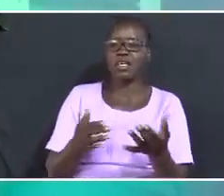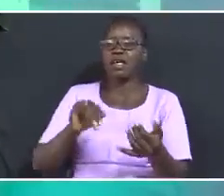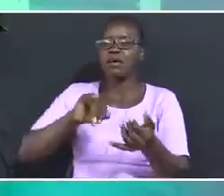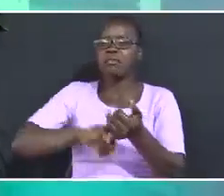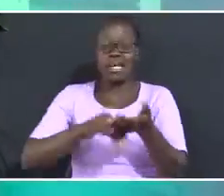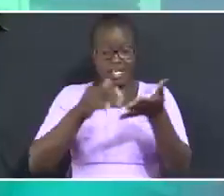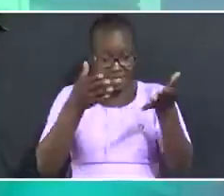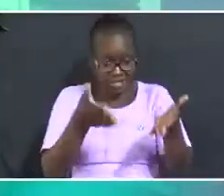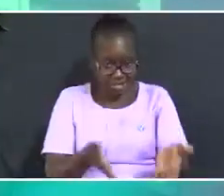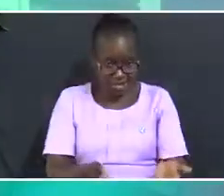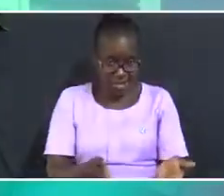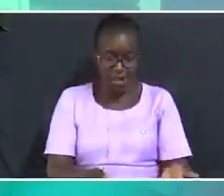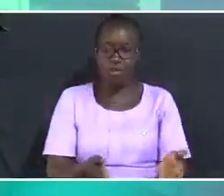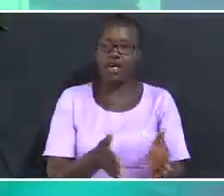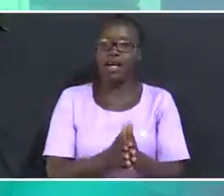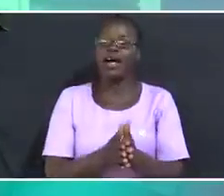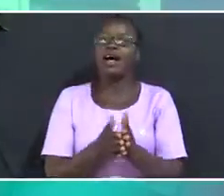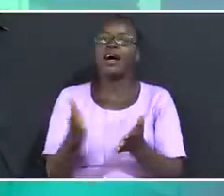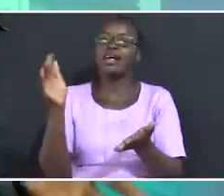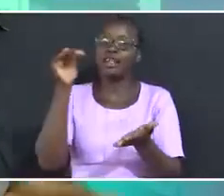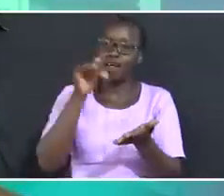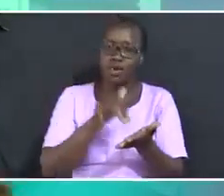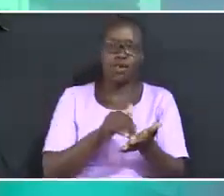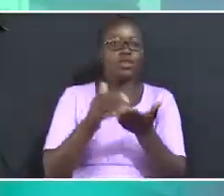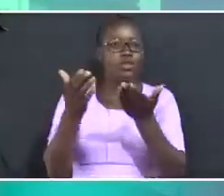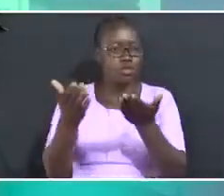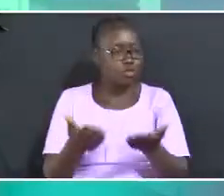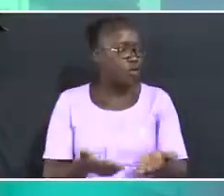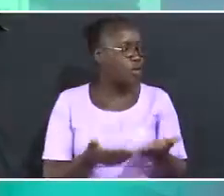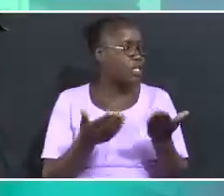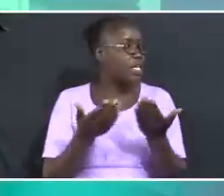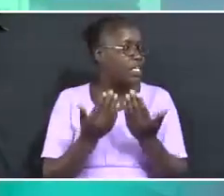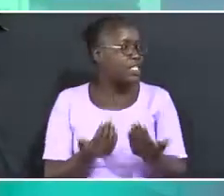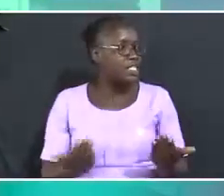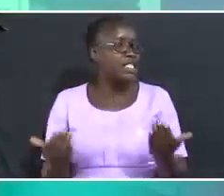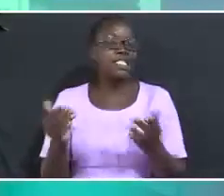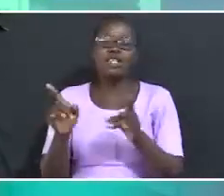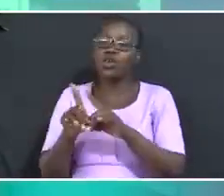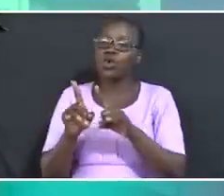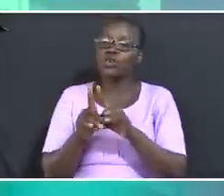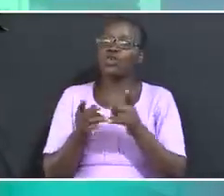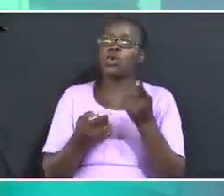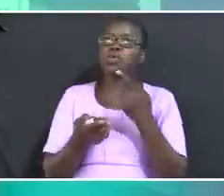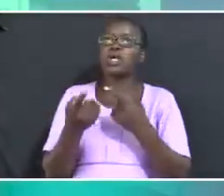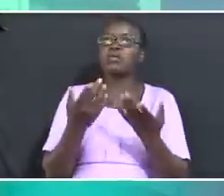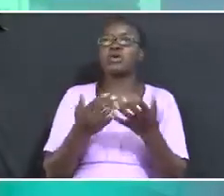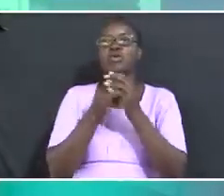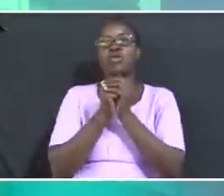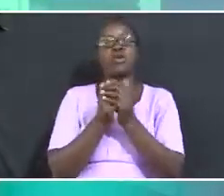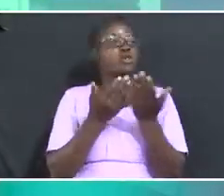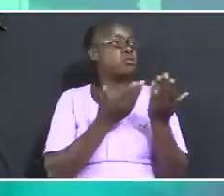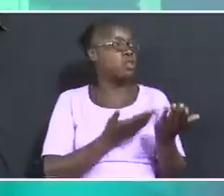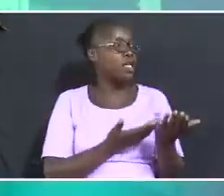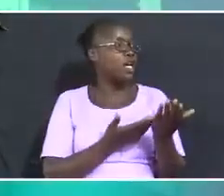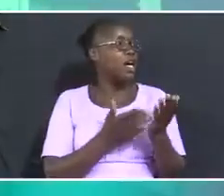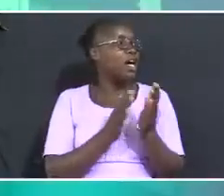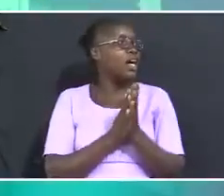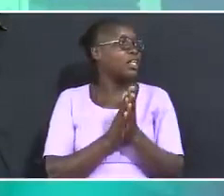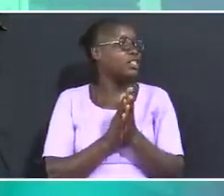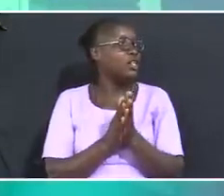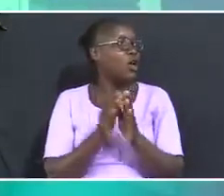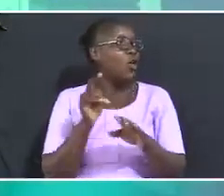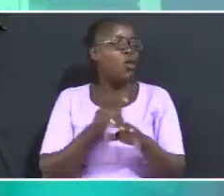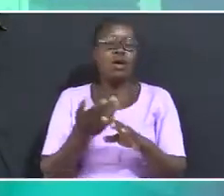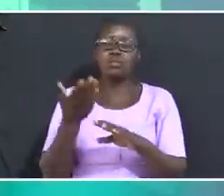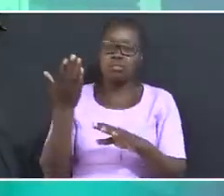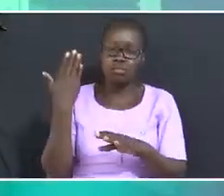church. And then they have got their children. They are also worshiping here. And I want to thank